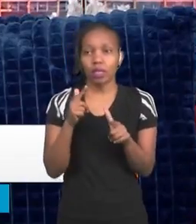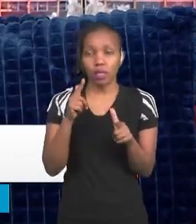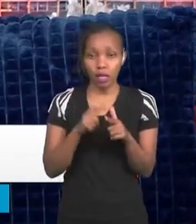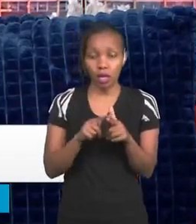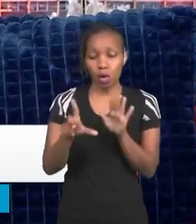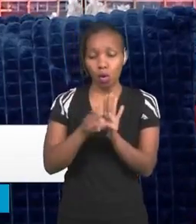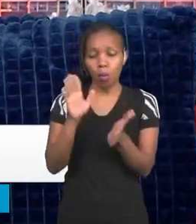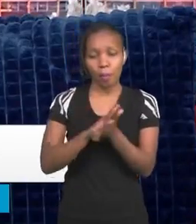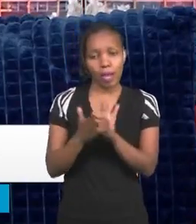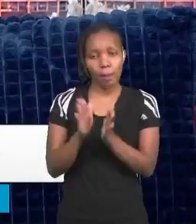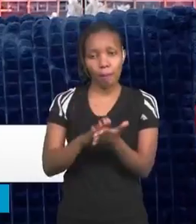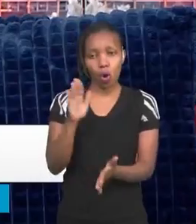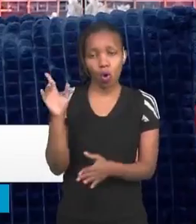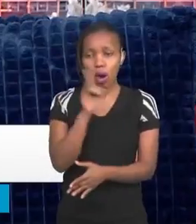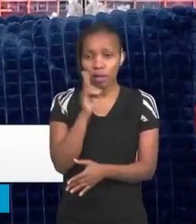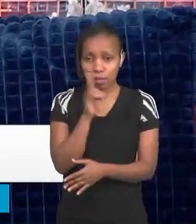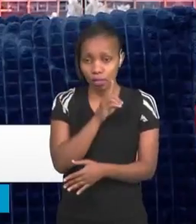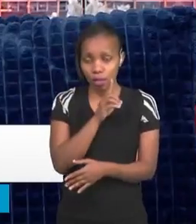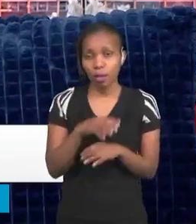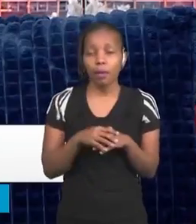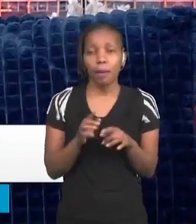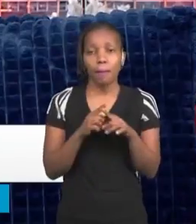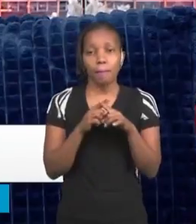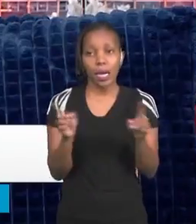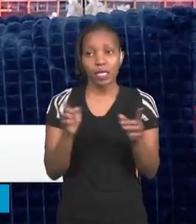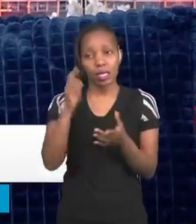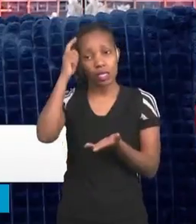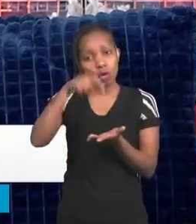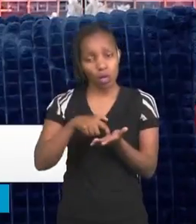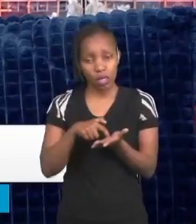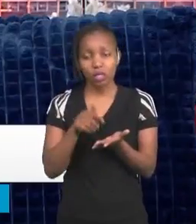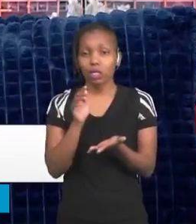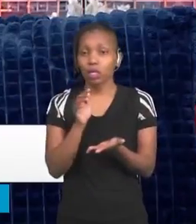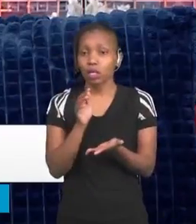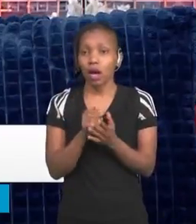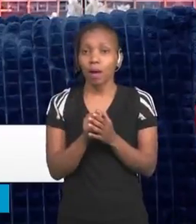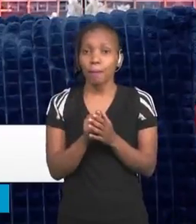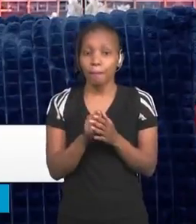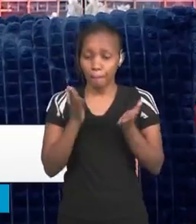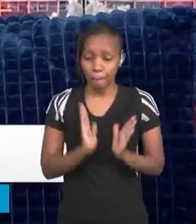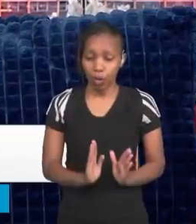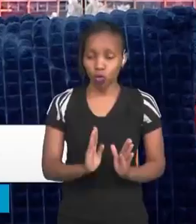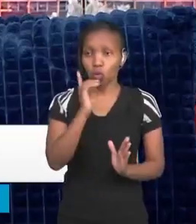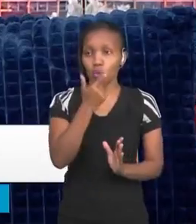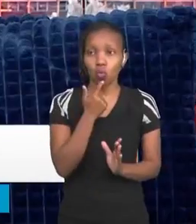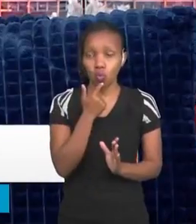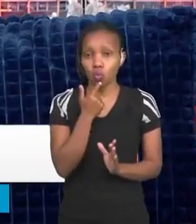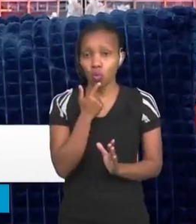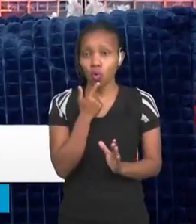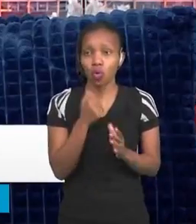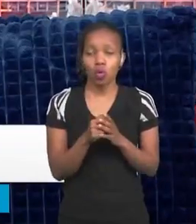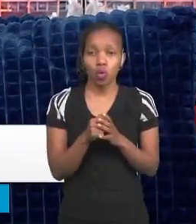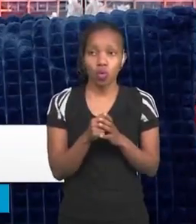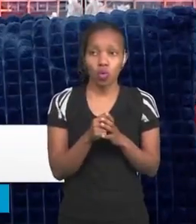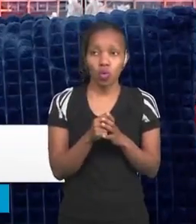harsher. Mm-hmm. But at the same time, recognize that on the other hand, the one person with the stick you're talking about